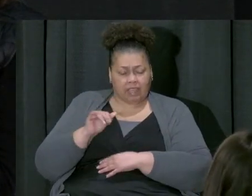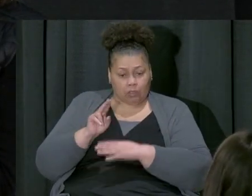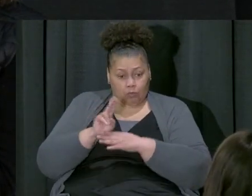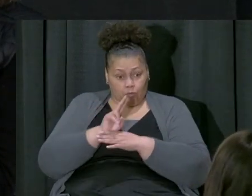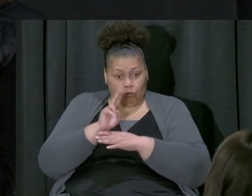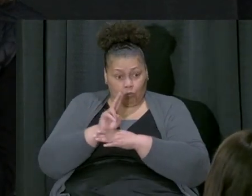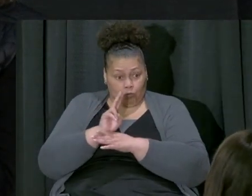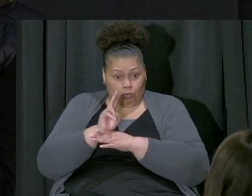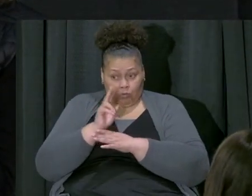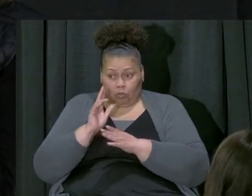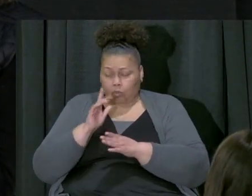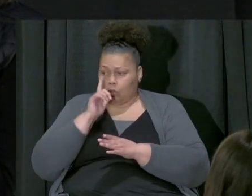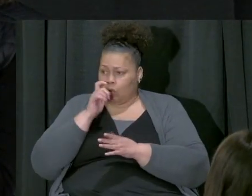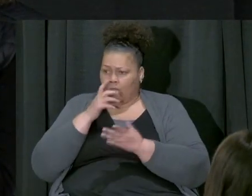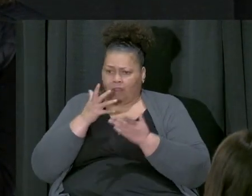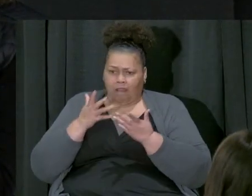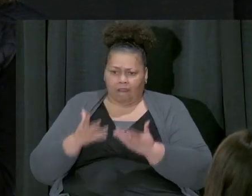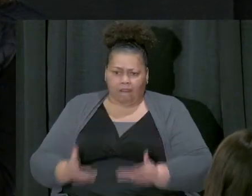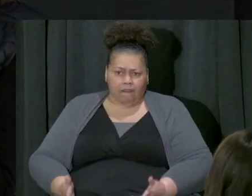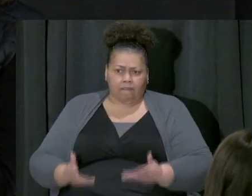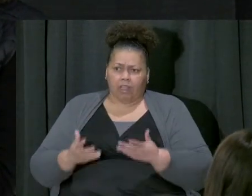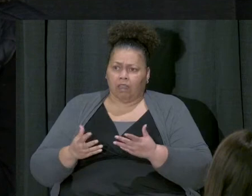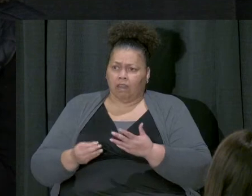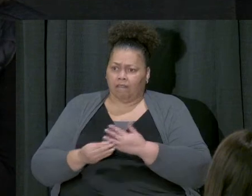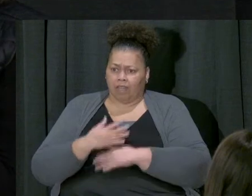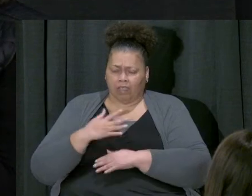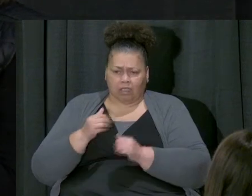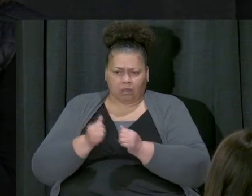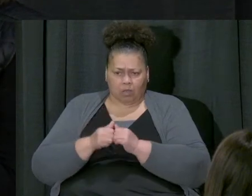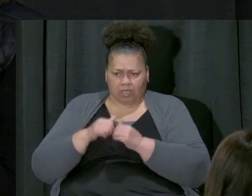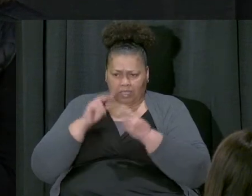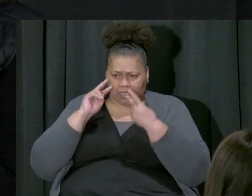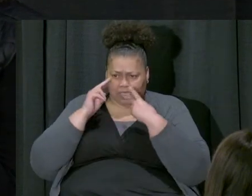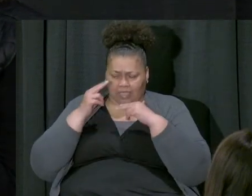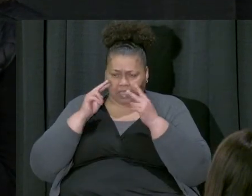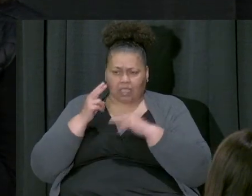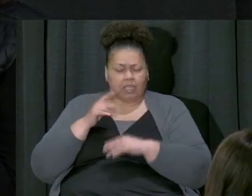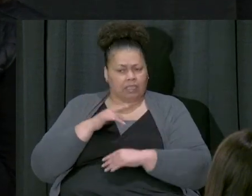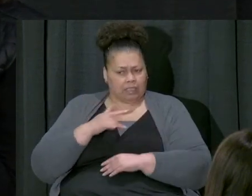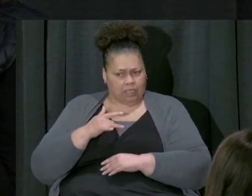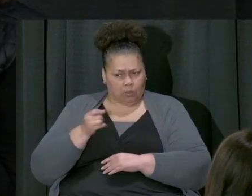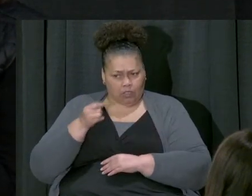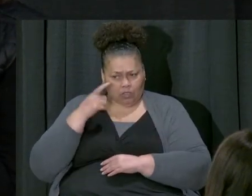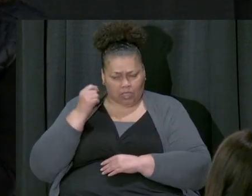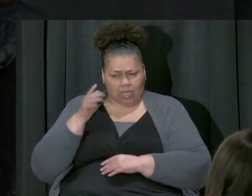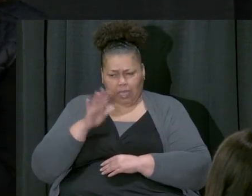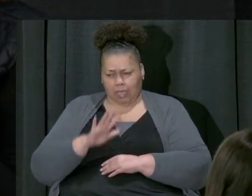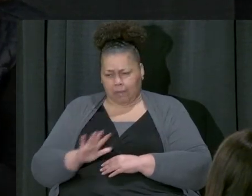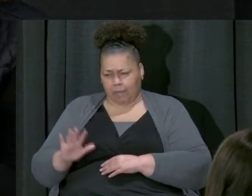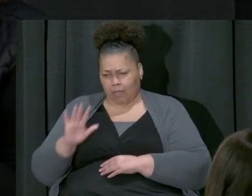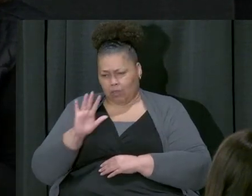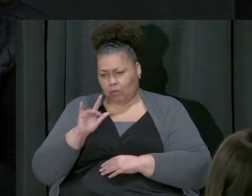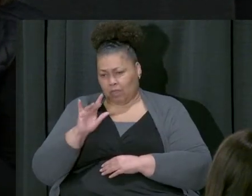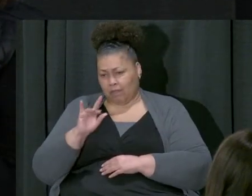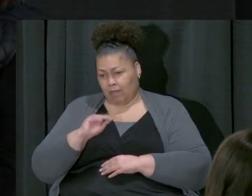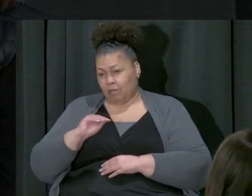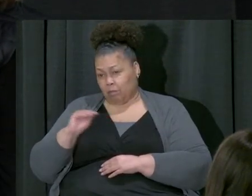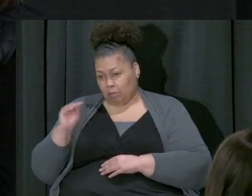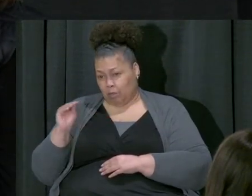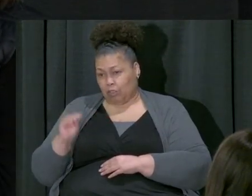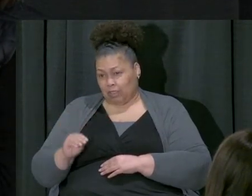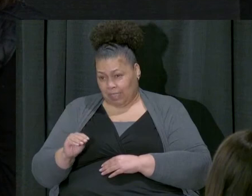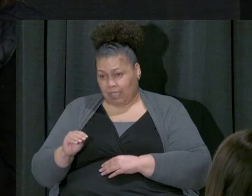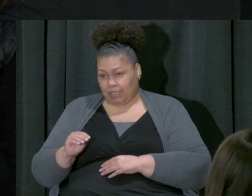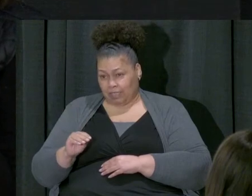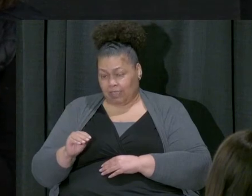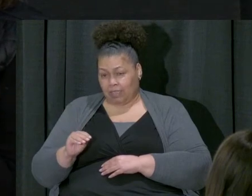users that are heavily affected by dyslexia usually understand about 25% of what they read, and with the